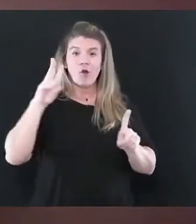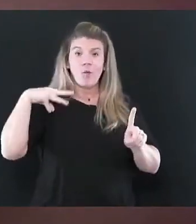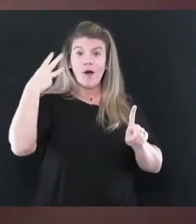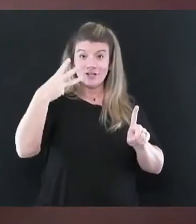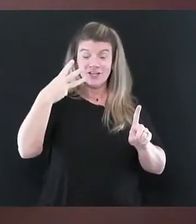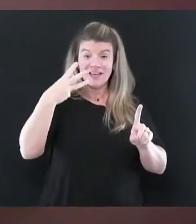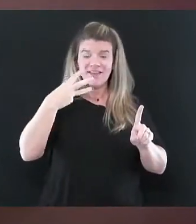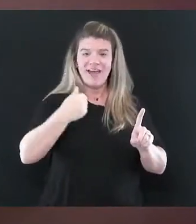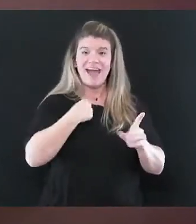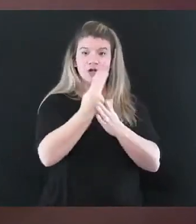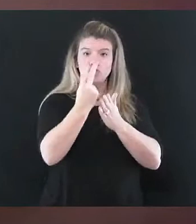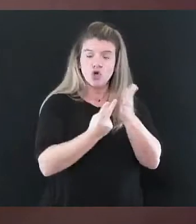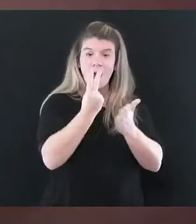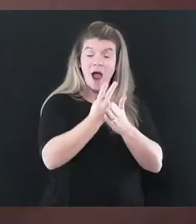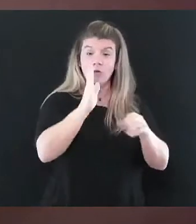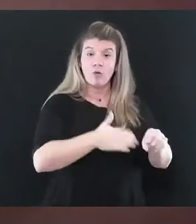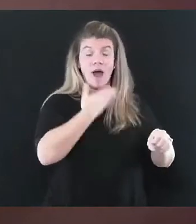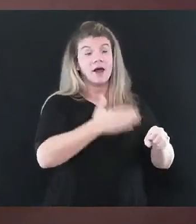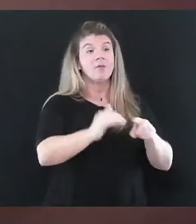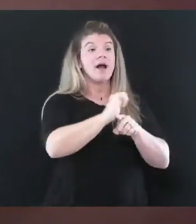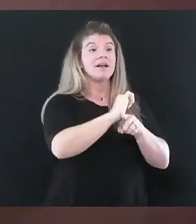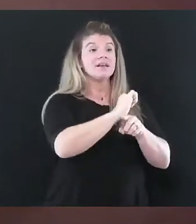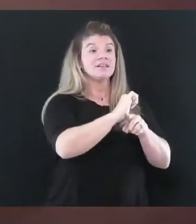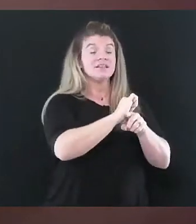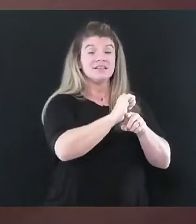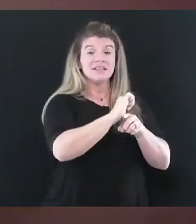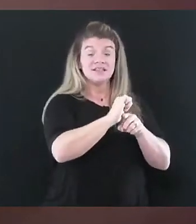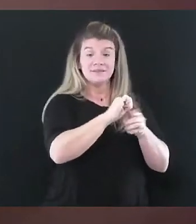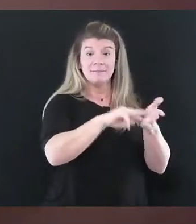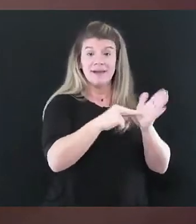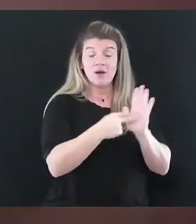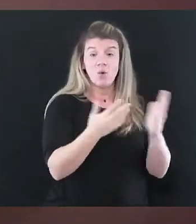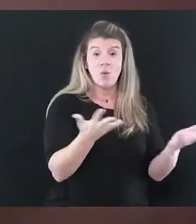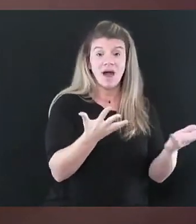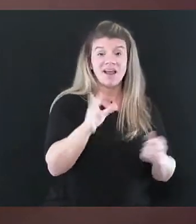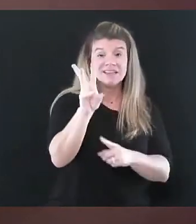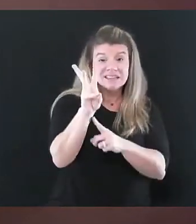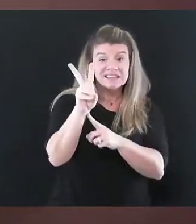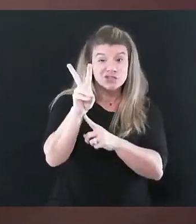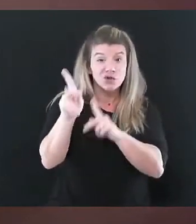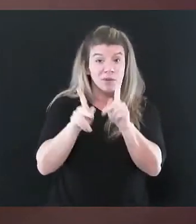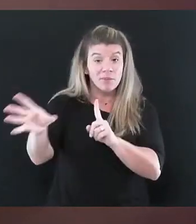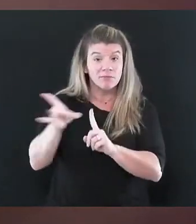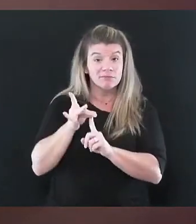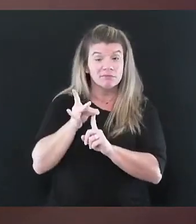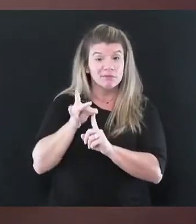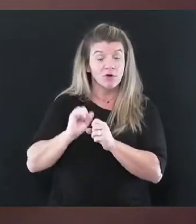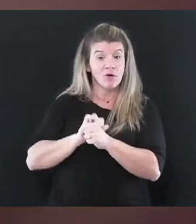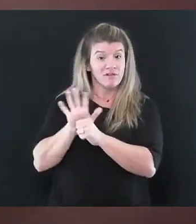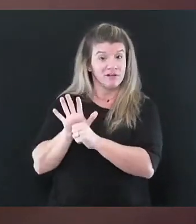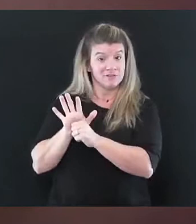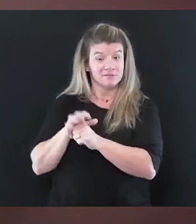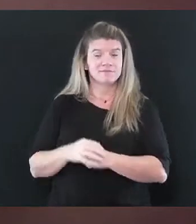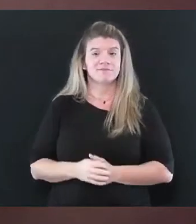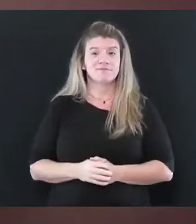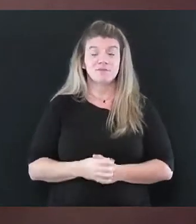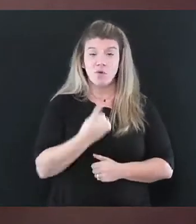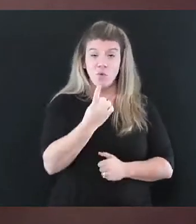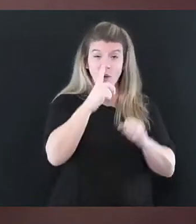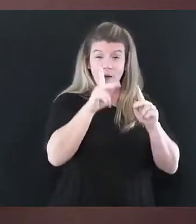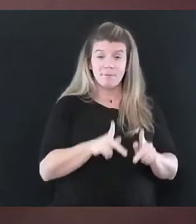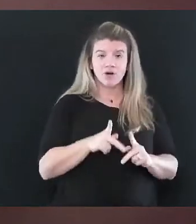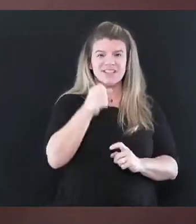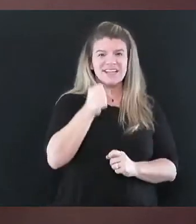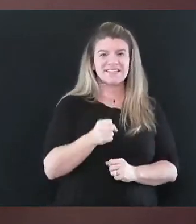2-hour choir practice resulted in 56 of 62 people being infected, or a person in South Korea who attended